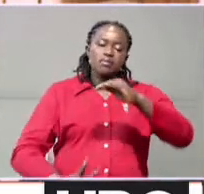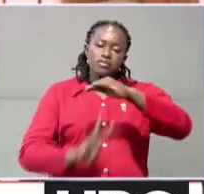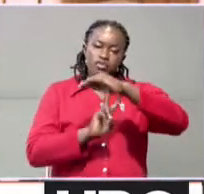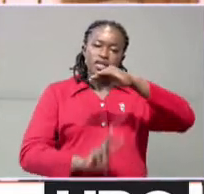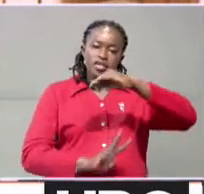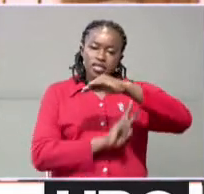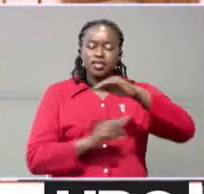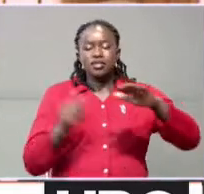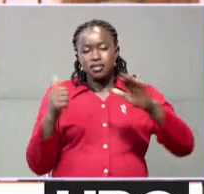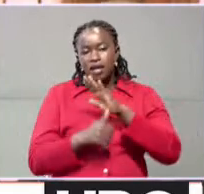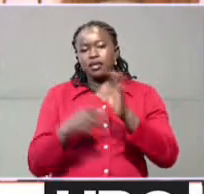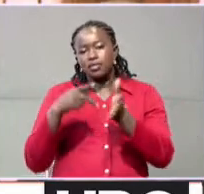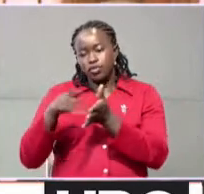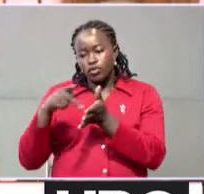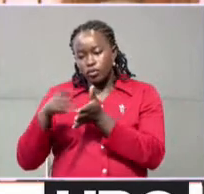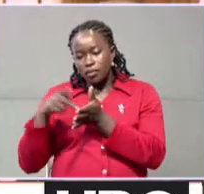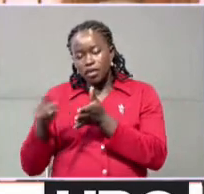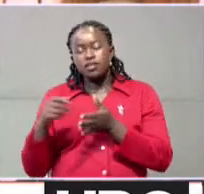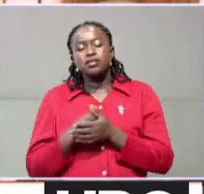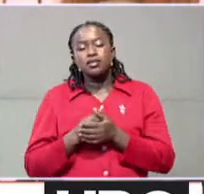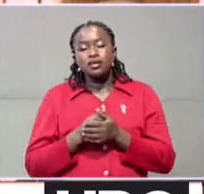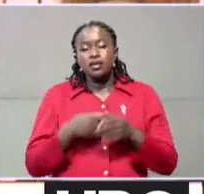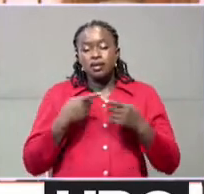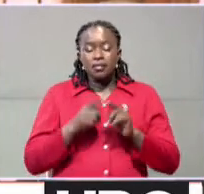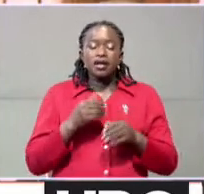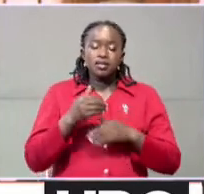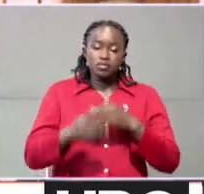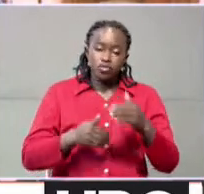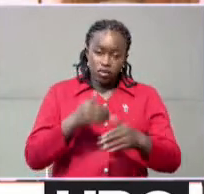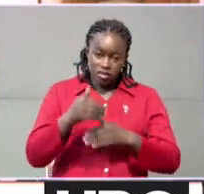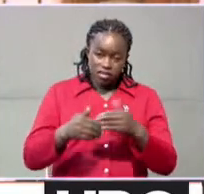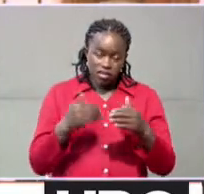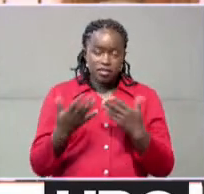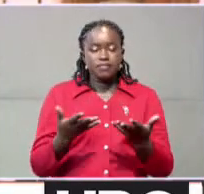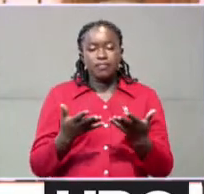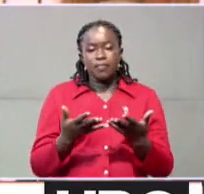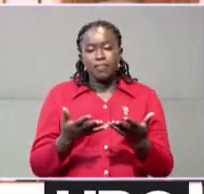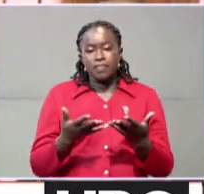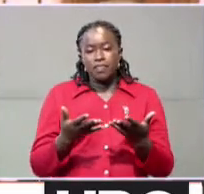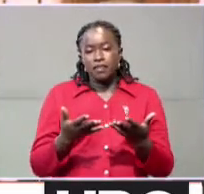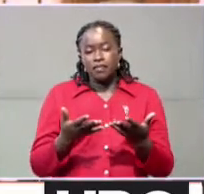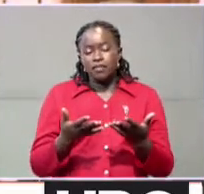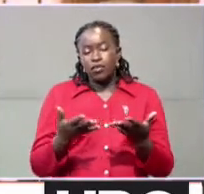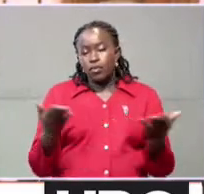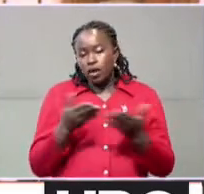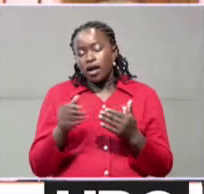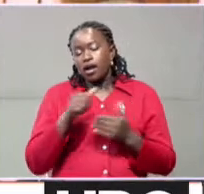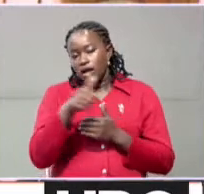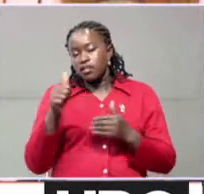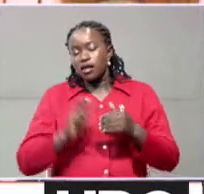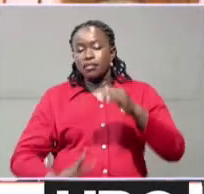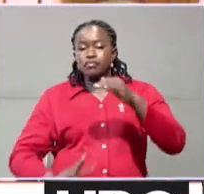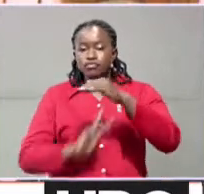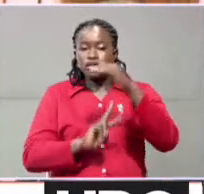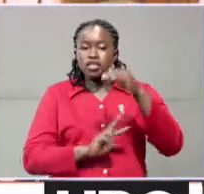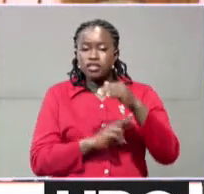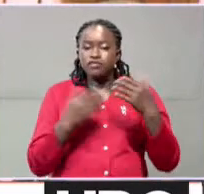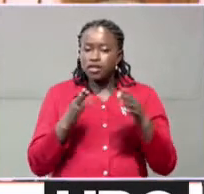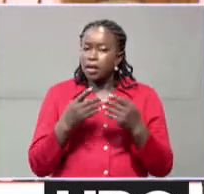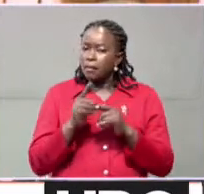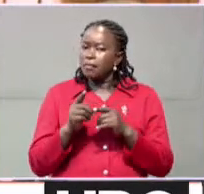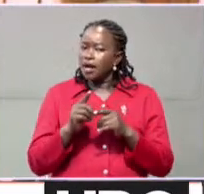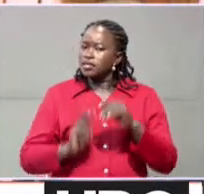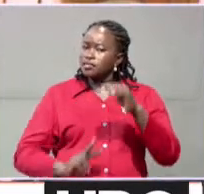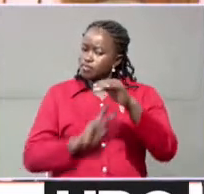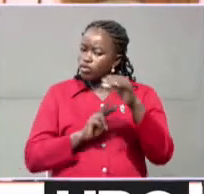procurement but the the processes with which the other bridges started have been completed but the bridge in question is